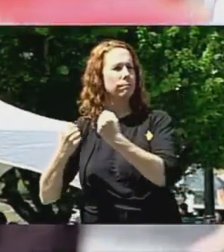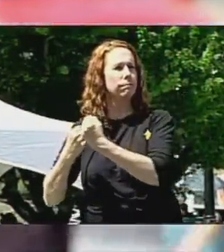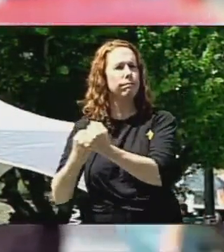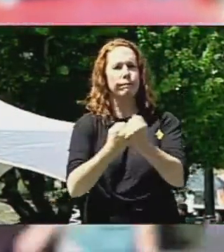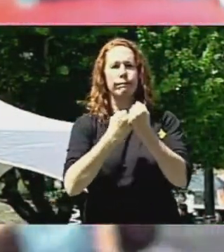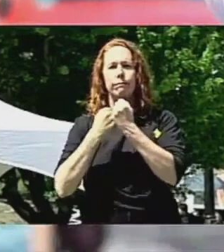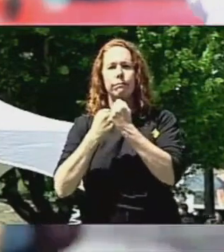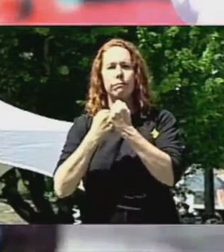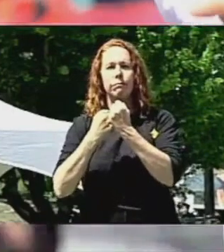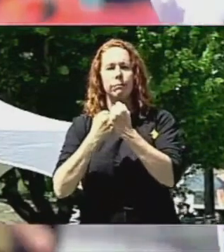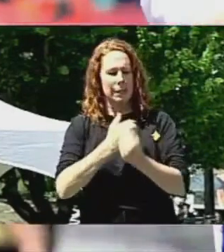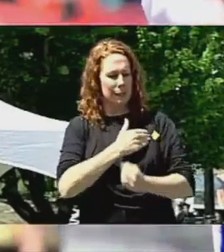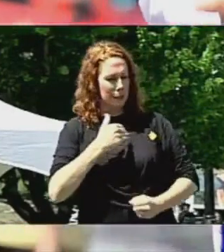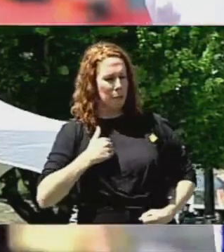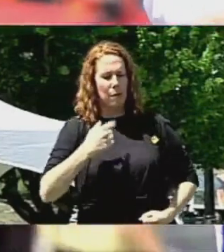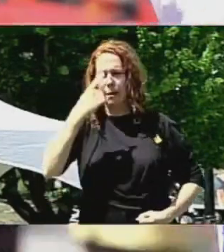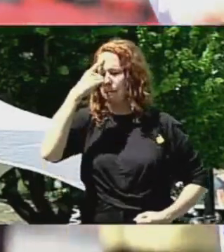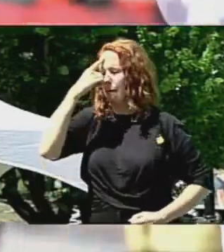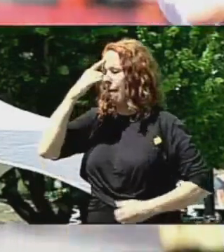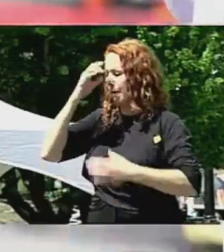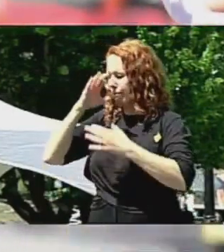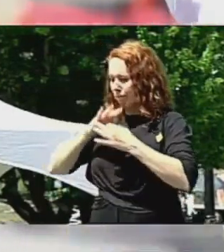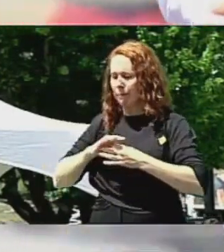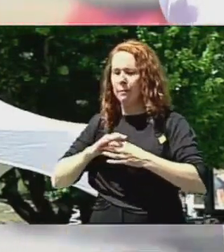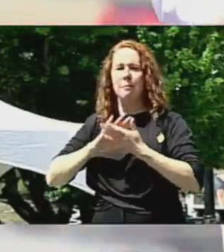In spirit and mind,